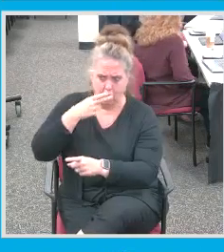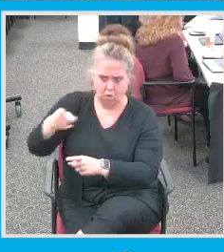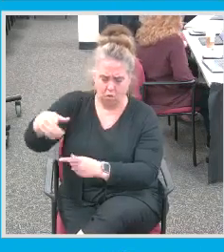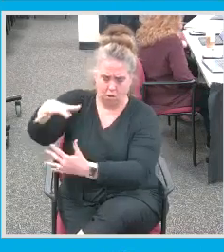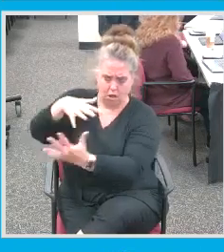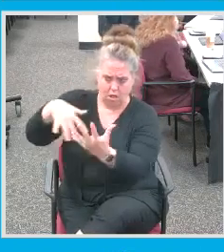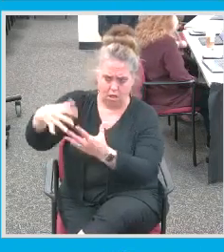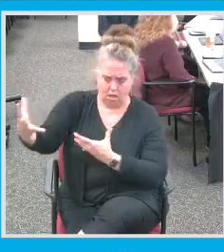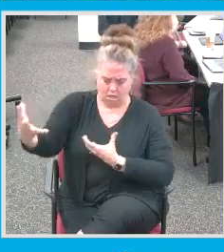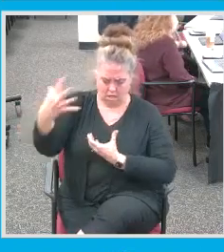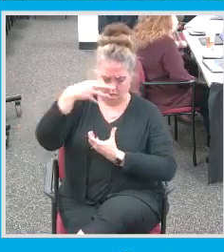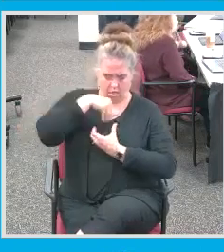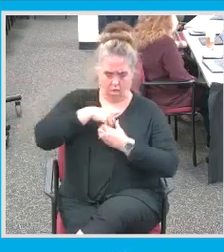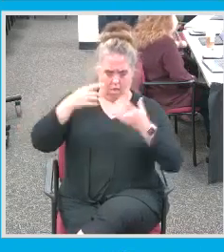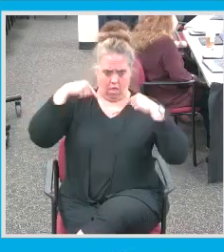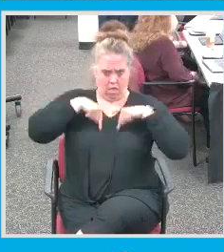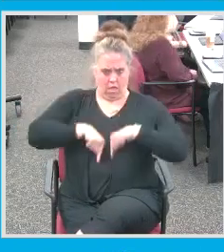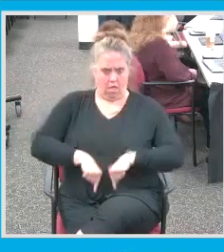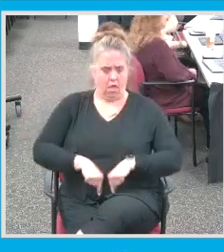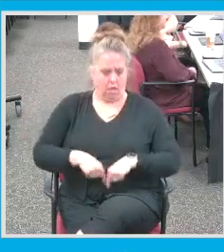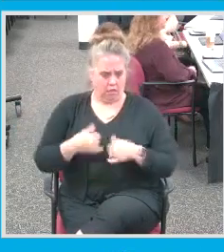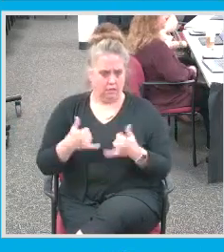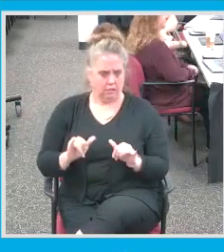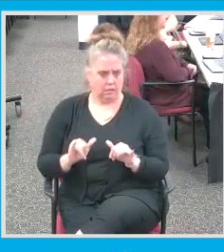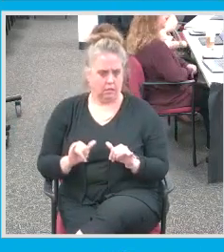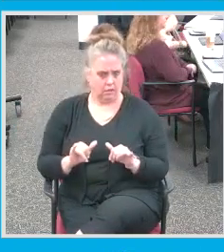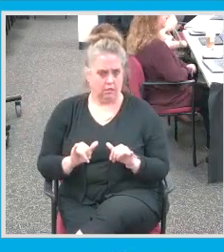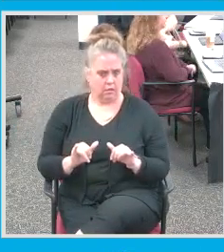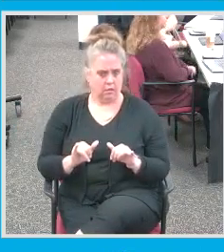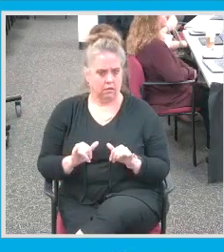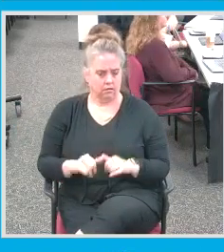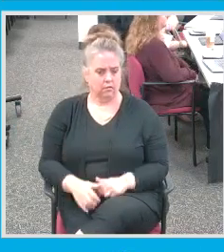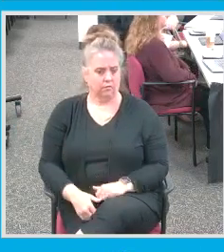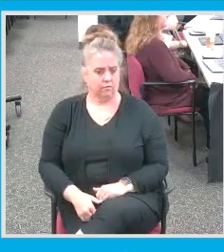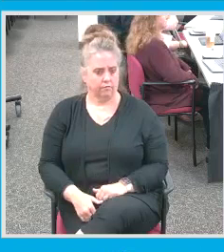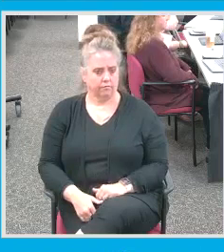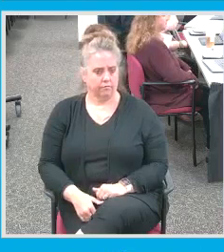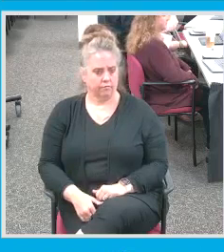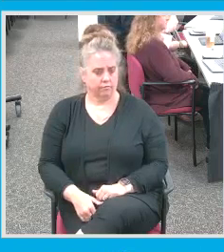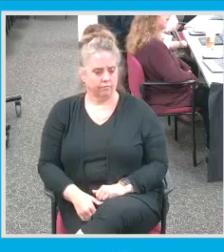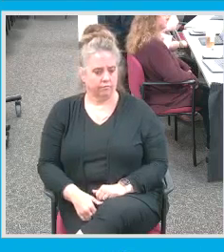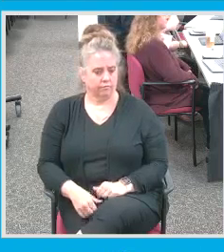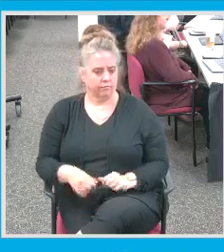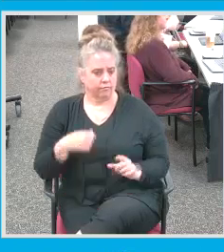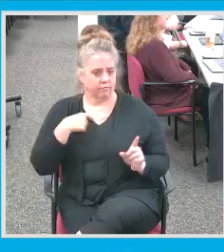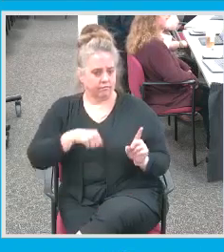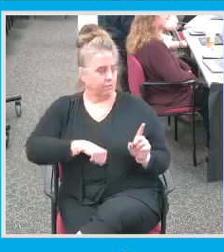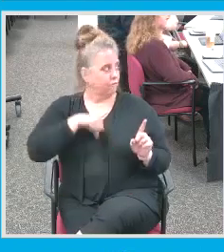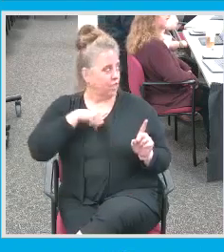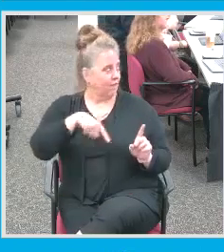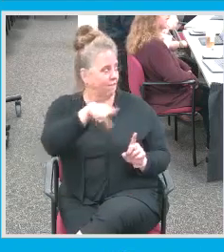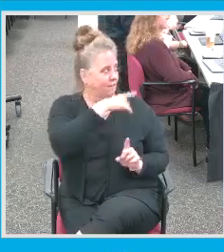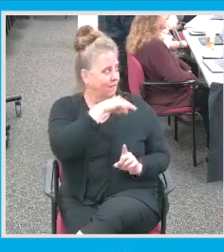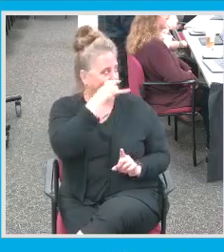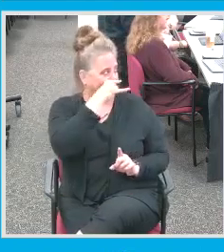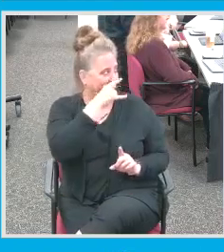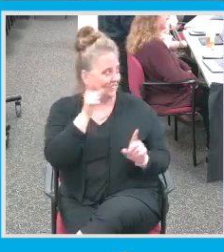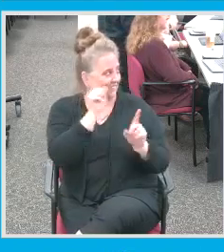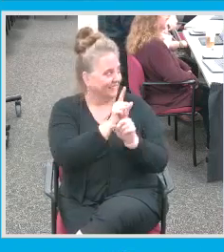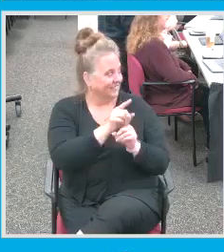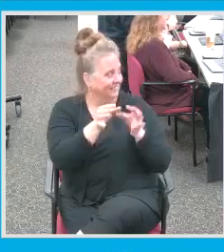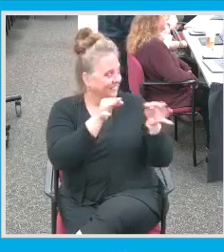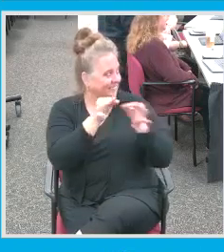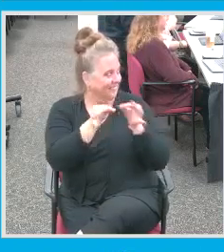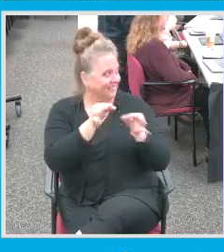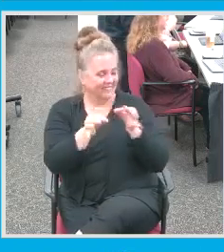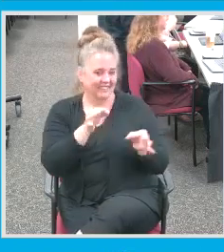So I congratulate you, and I'm very proud of all of you for getting up here because it's kind of scary, right? But this is really good